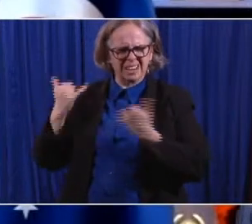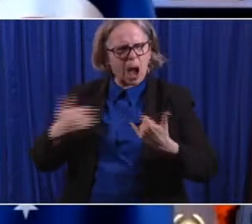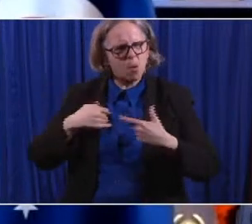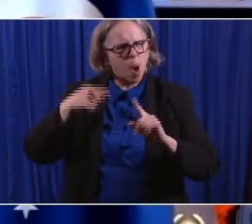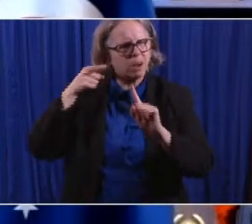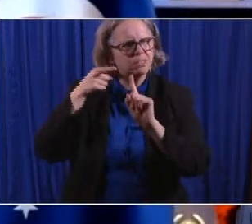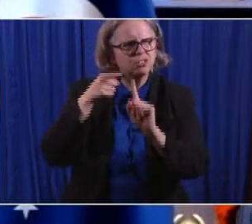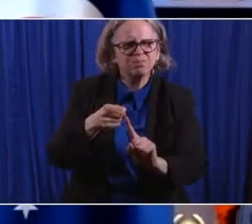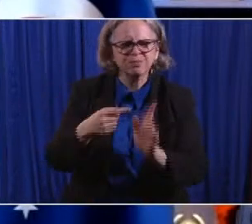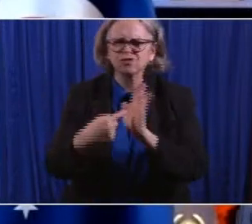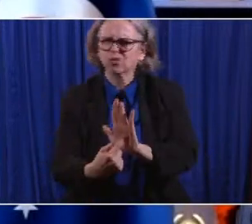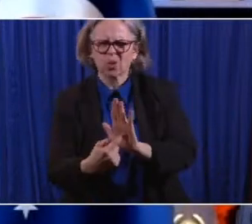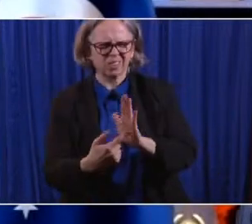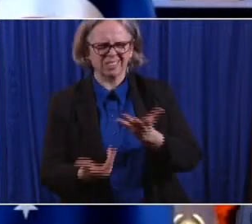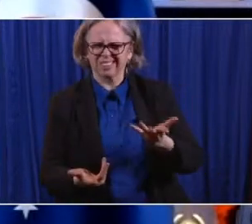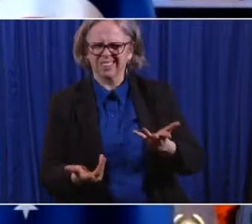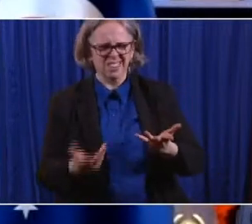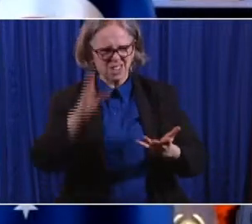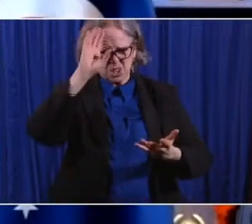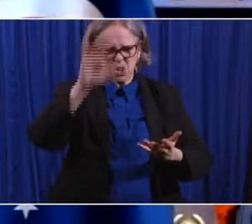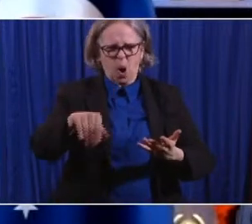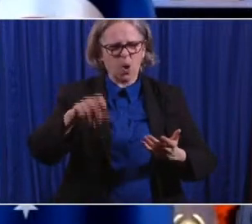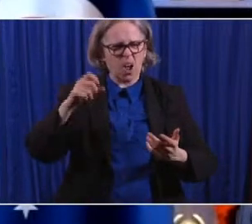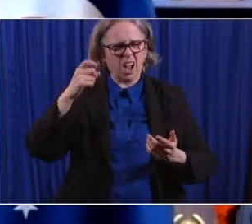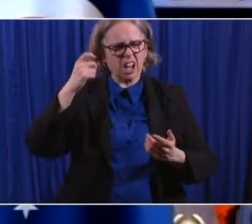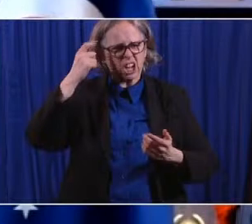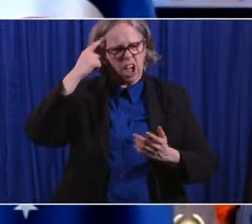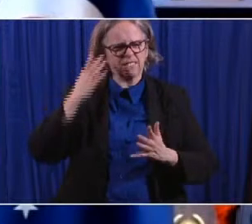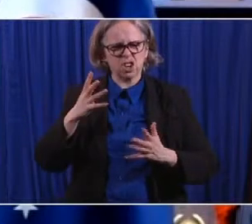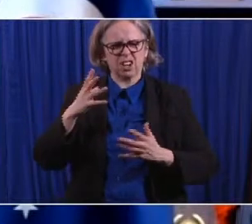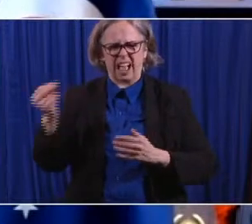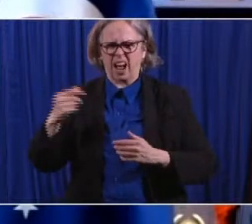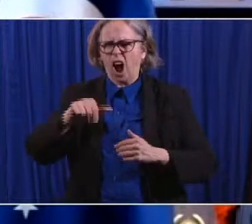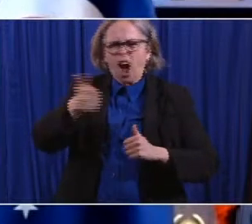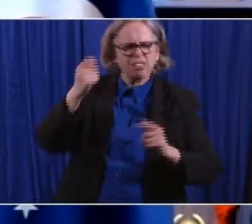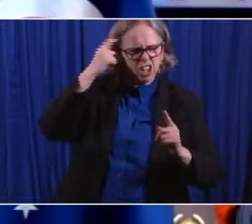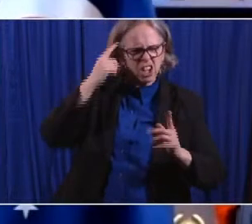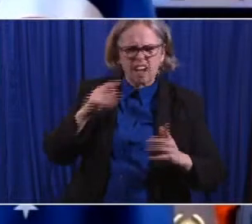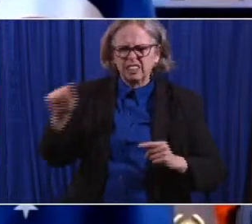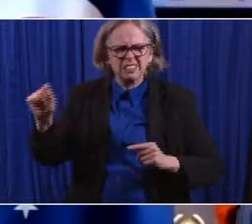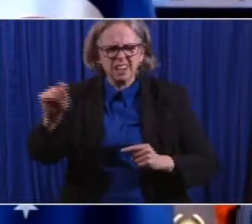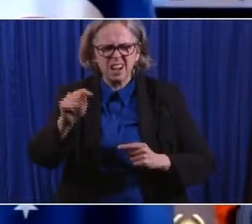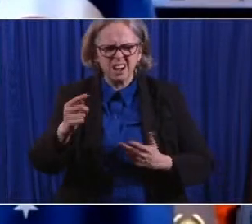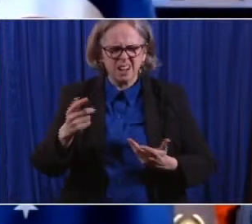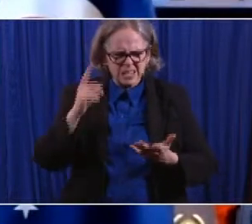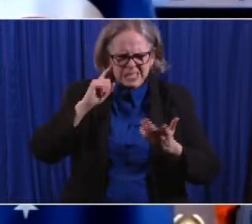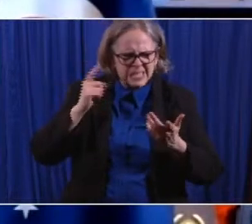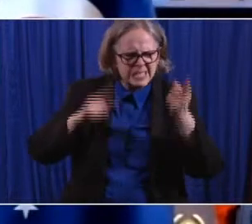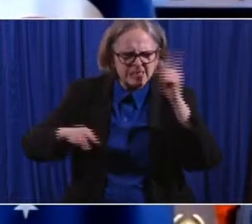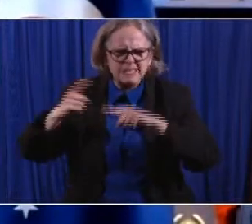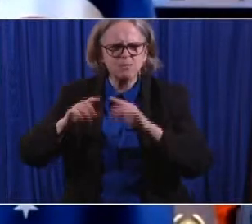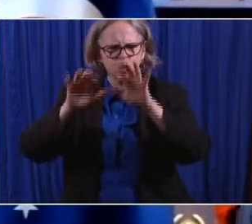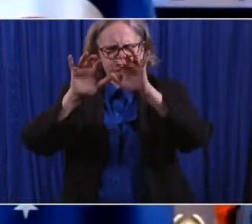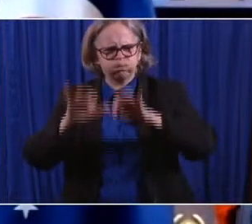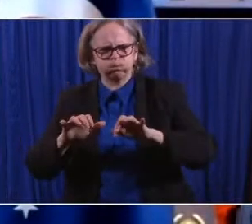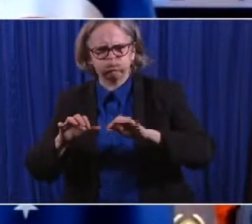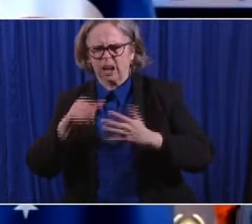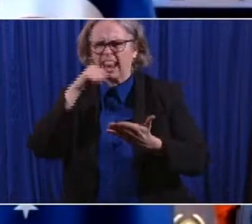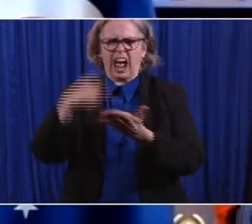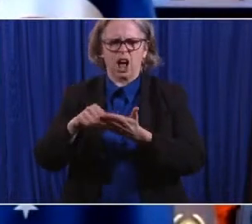DeWine and governors from across the country signed a letter releasing a joint statement opposing the